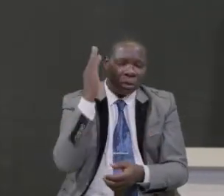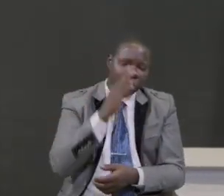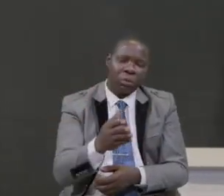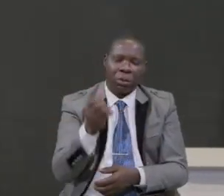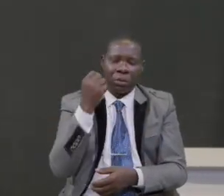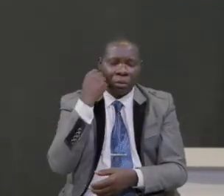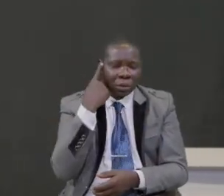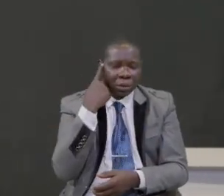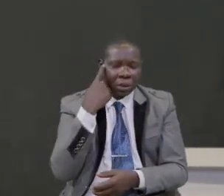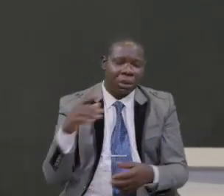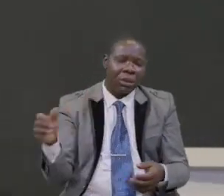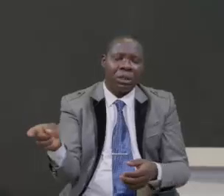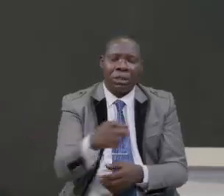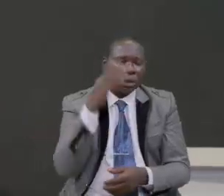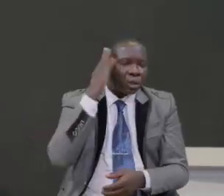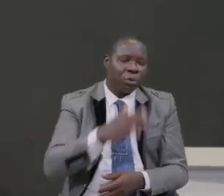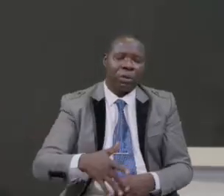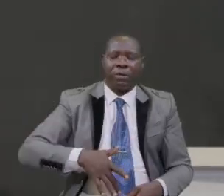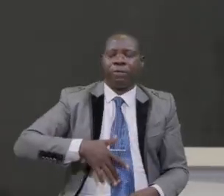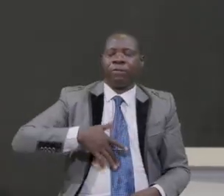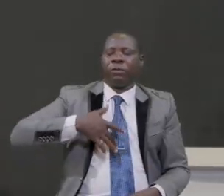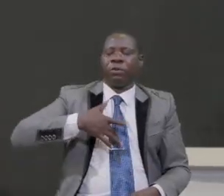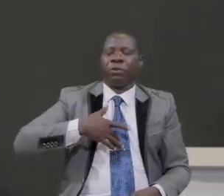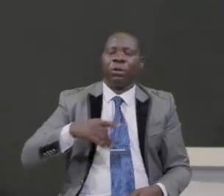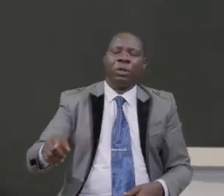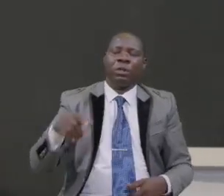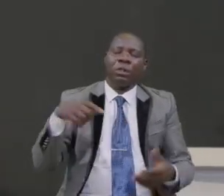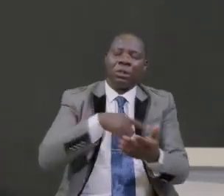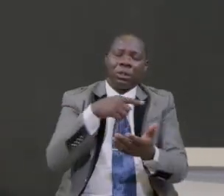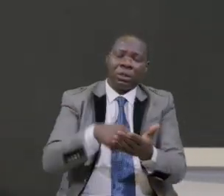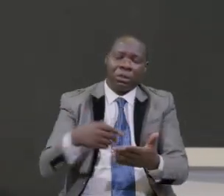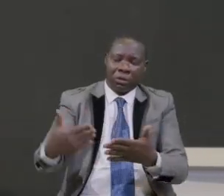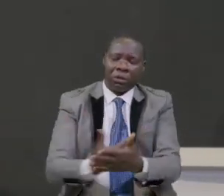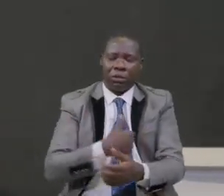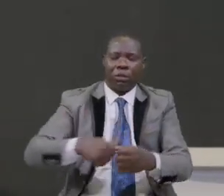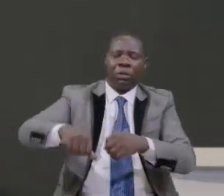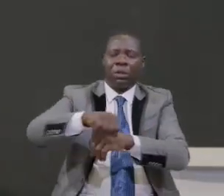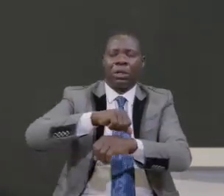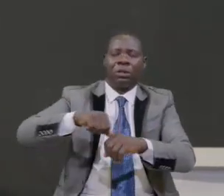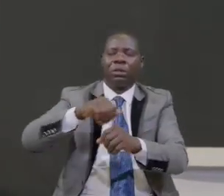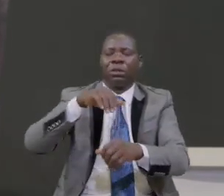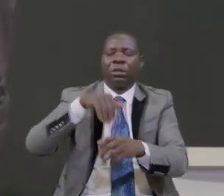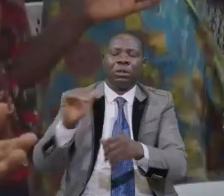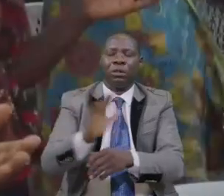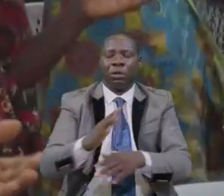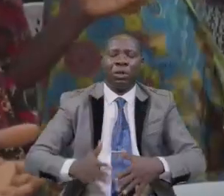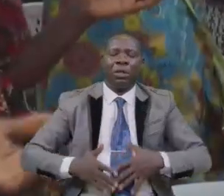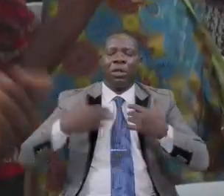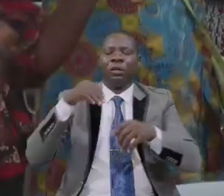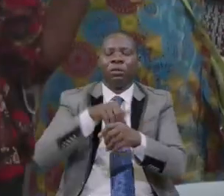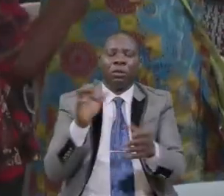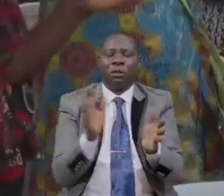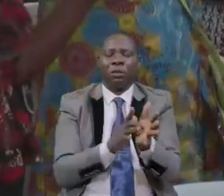will feel this new anointing in your life in Jesus'